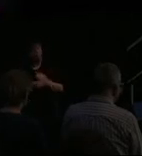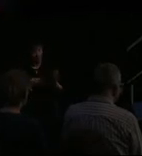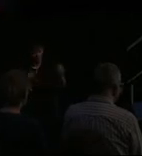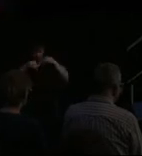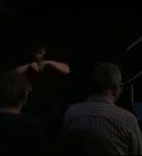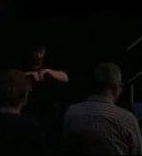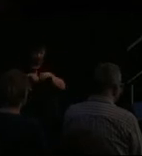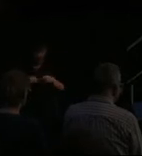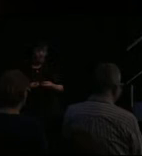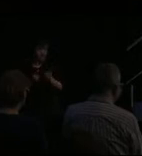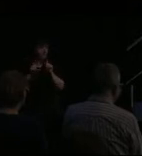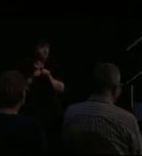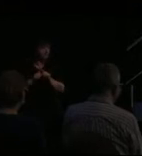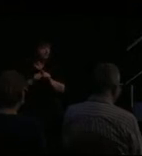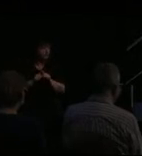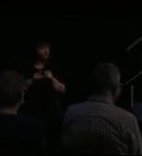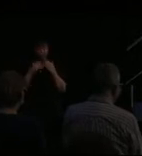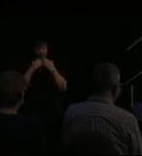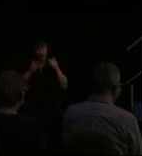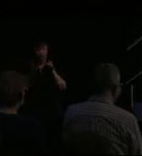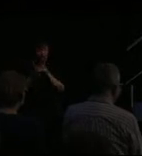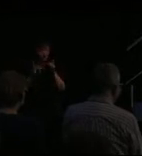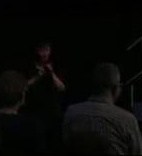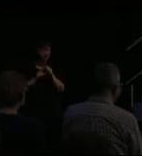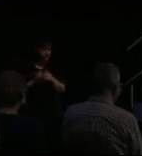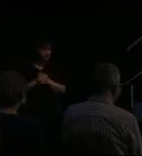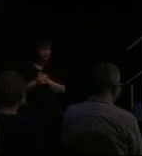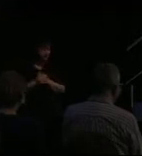us. Thank you, Jesus.